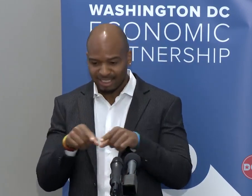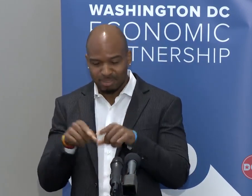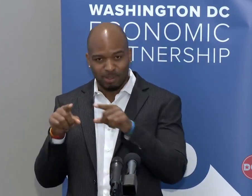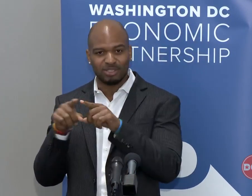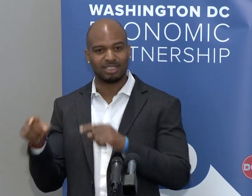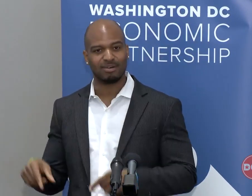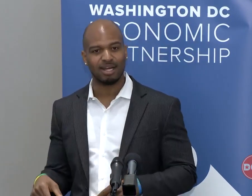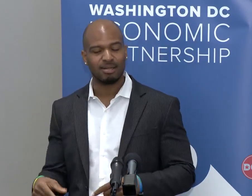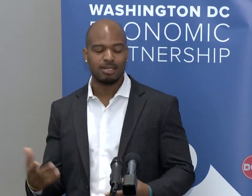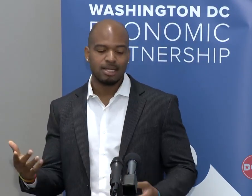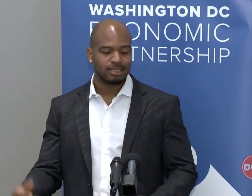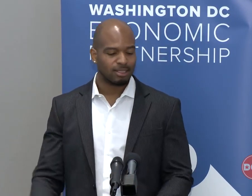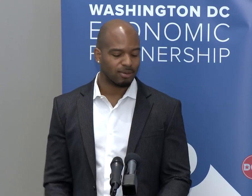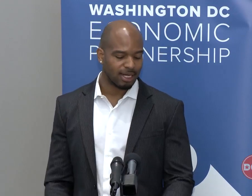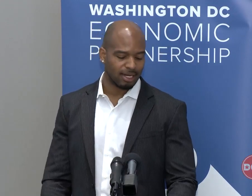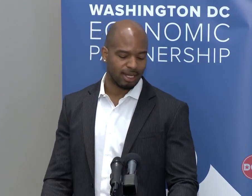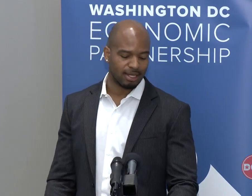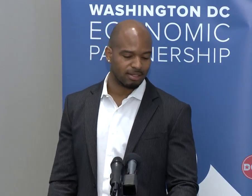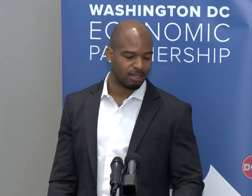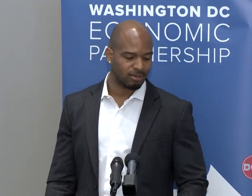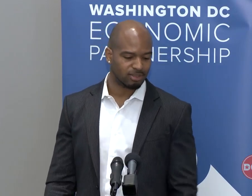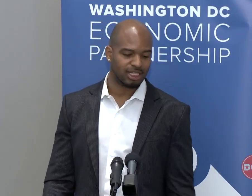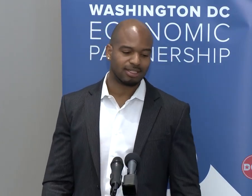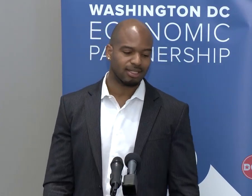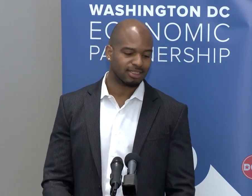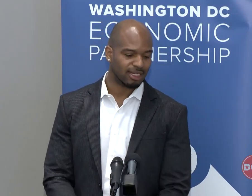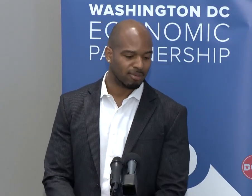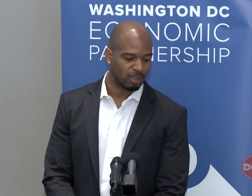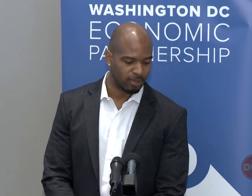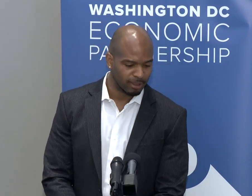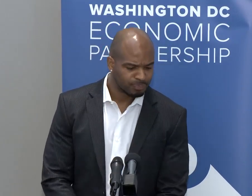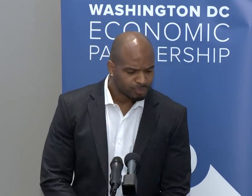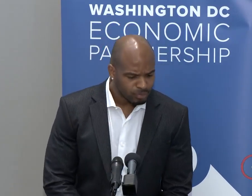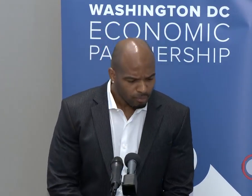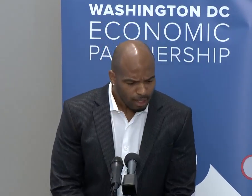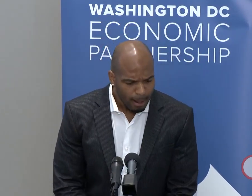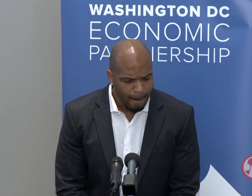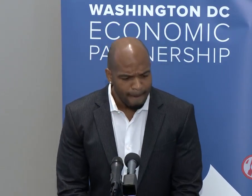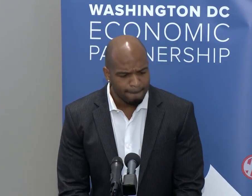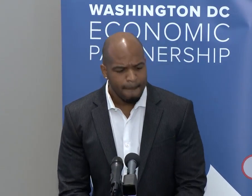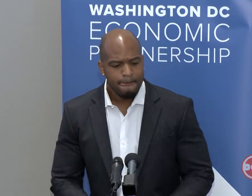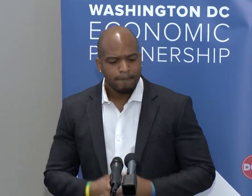for like this person, right? So we gotta like, you know, shake it up a little bit.